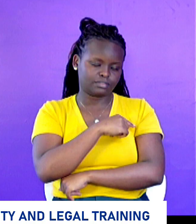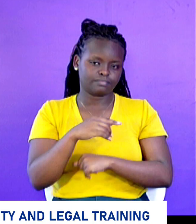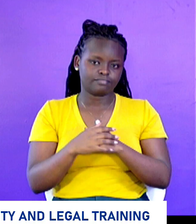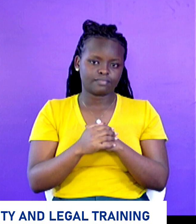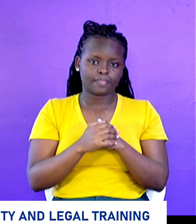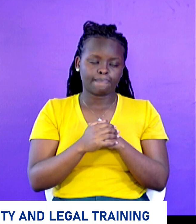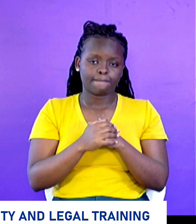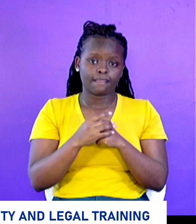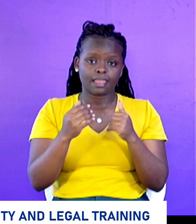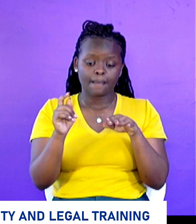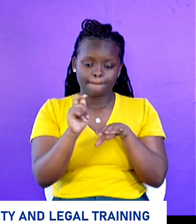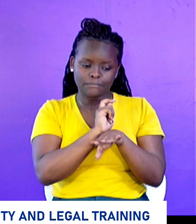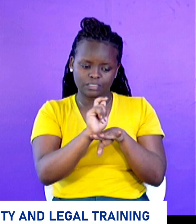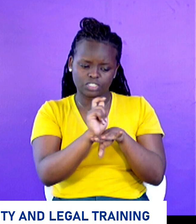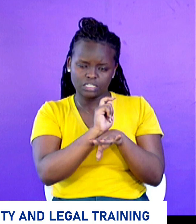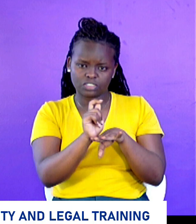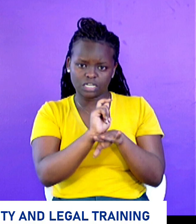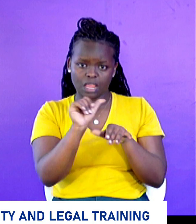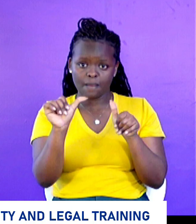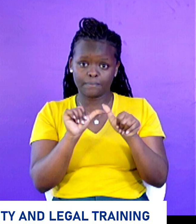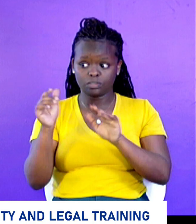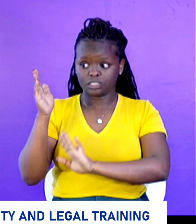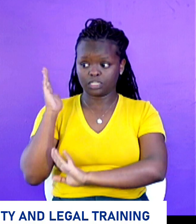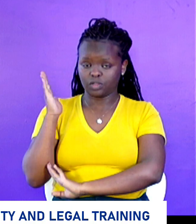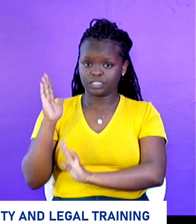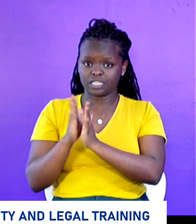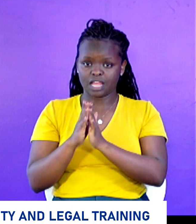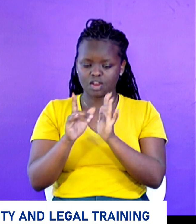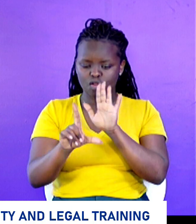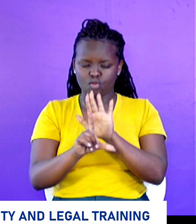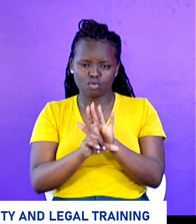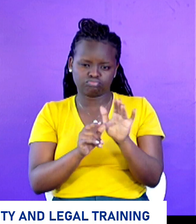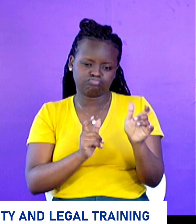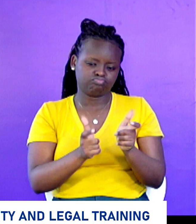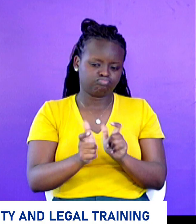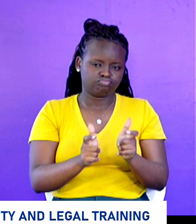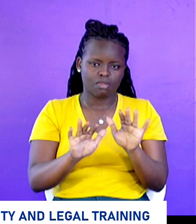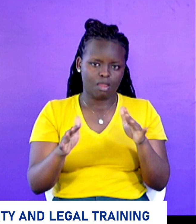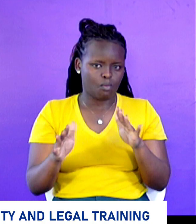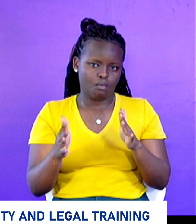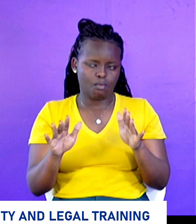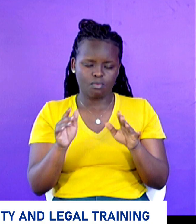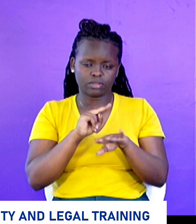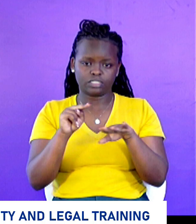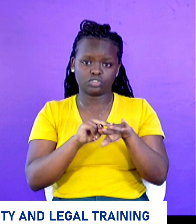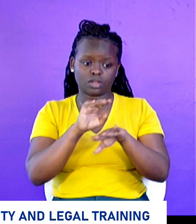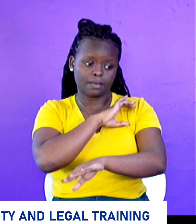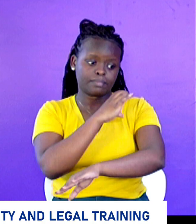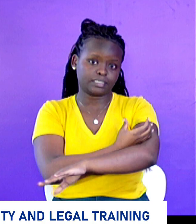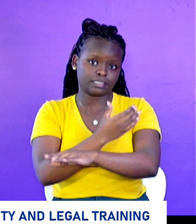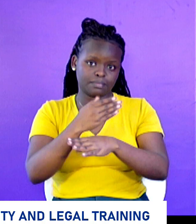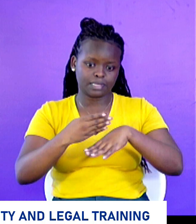are set to undergo training on security and lawful conduct in a nationwide capacity building